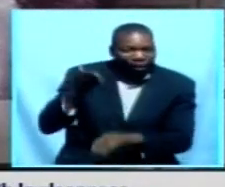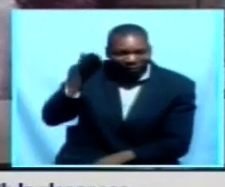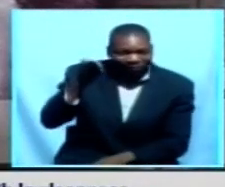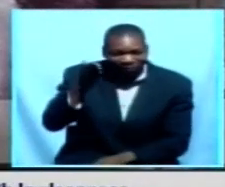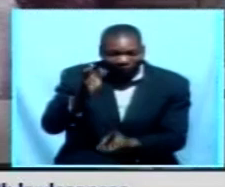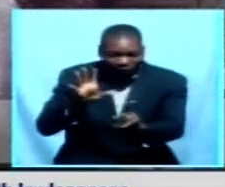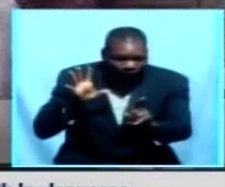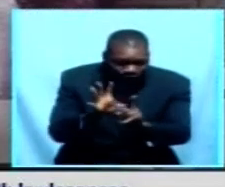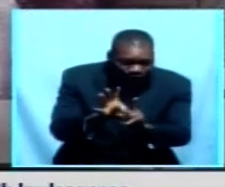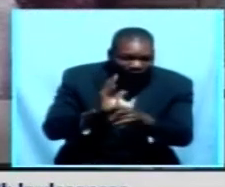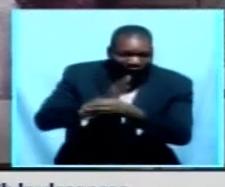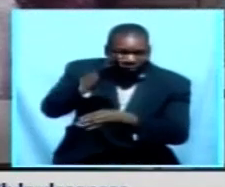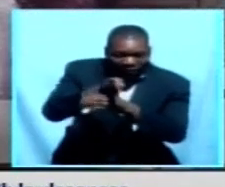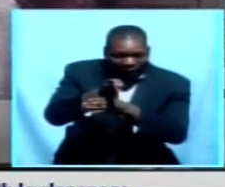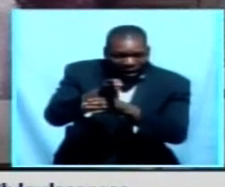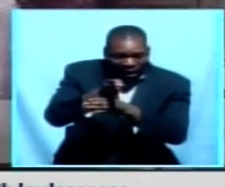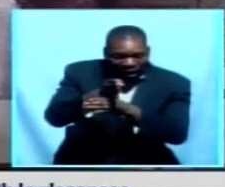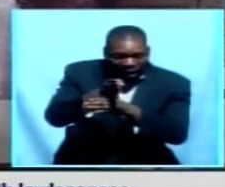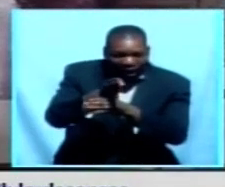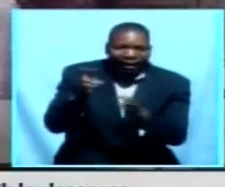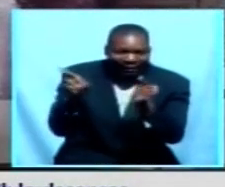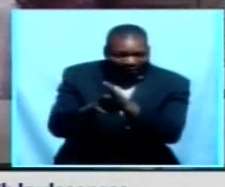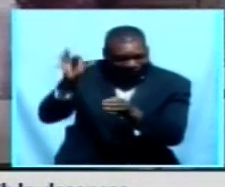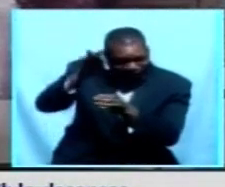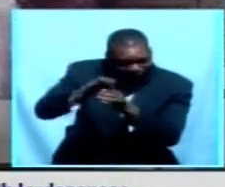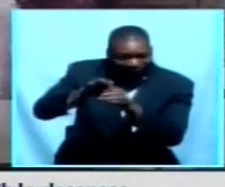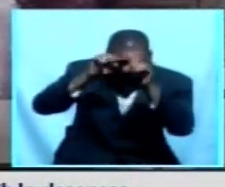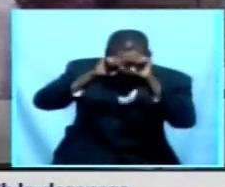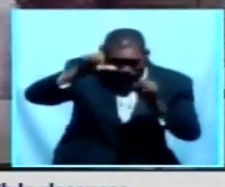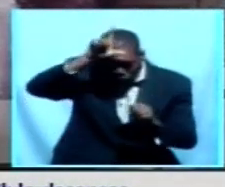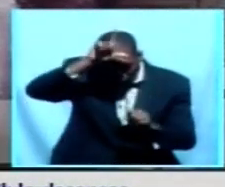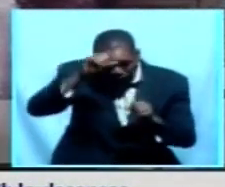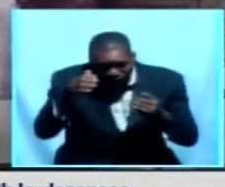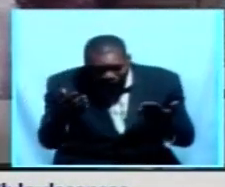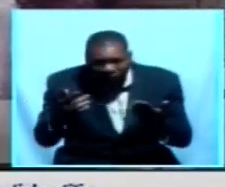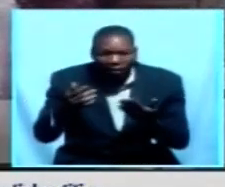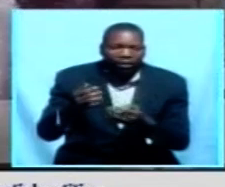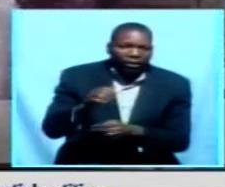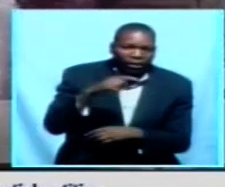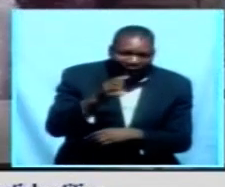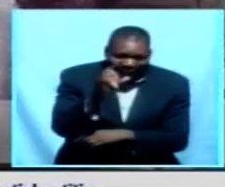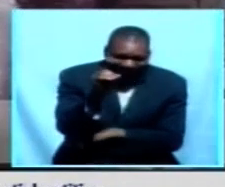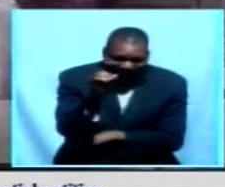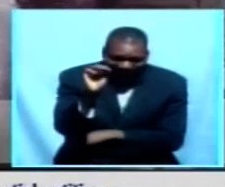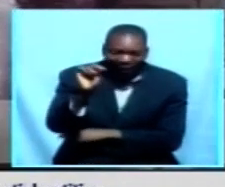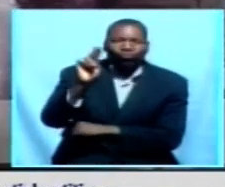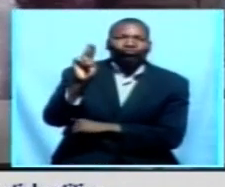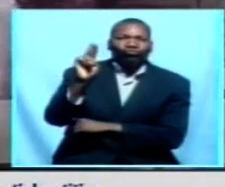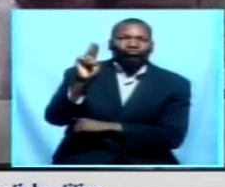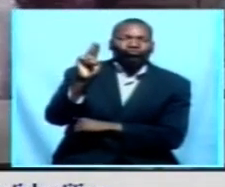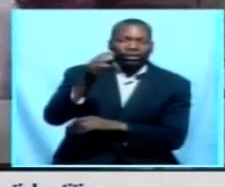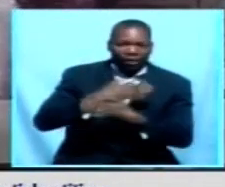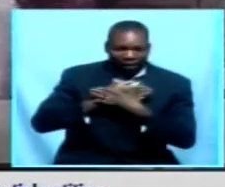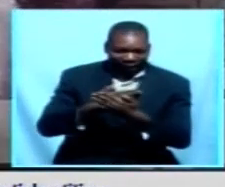following President Edgar Lungu's re-election. And the Disaster Management and Mitigation Unit, DMMU, on Sunday